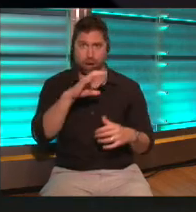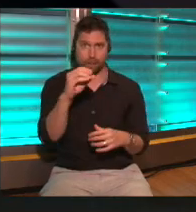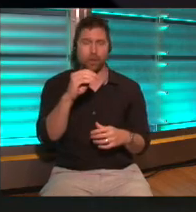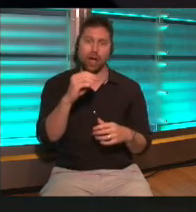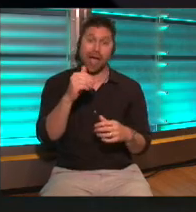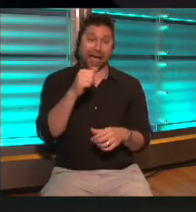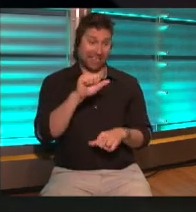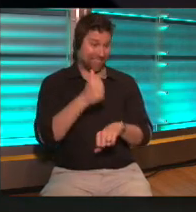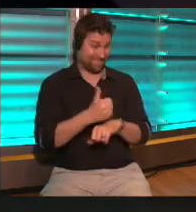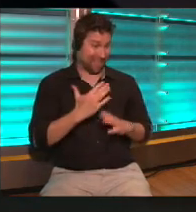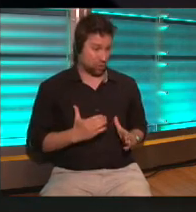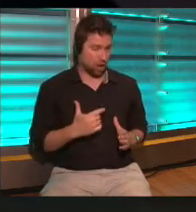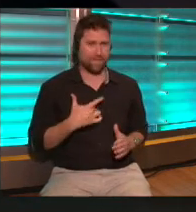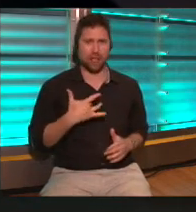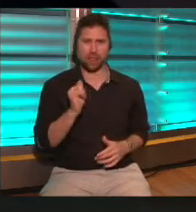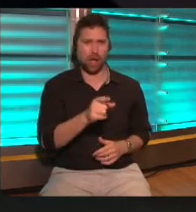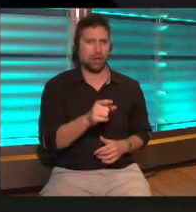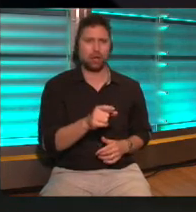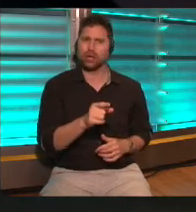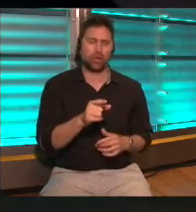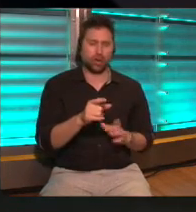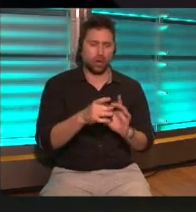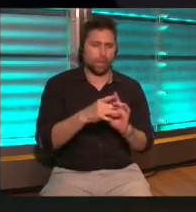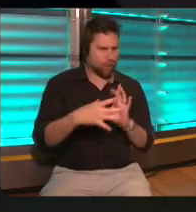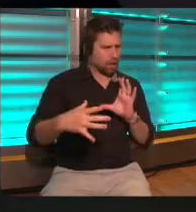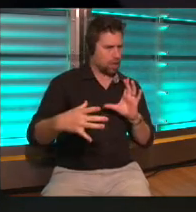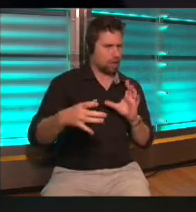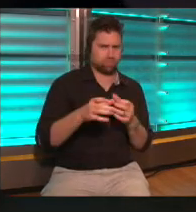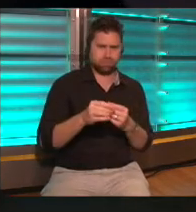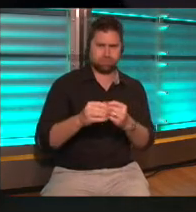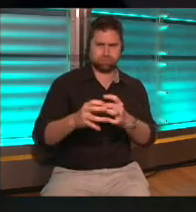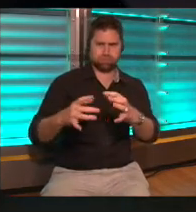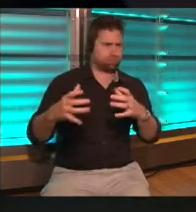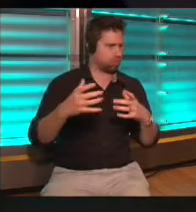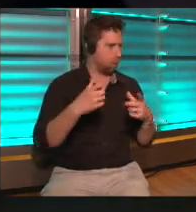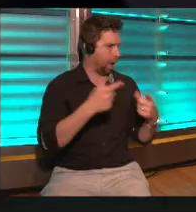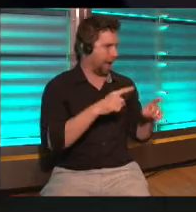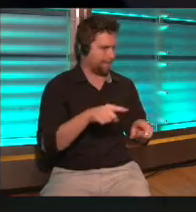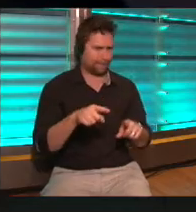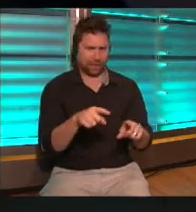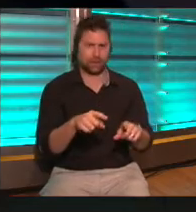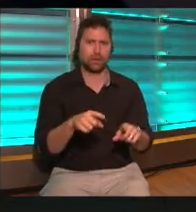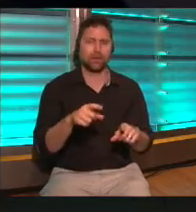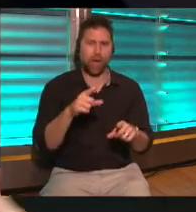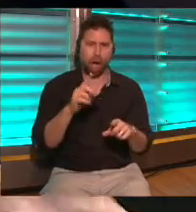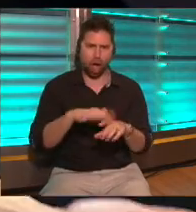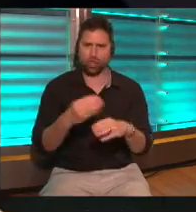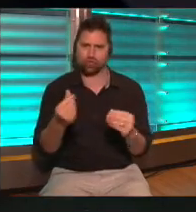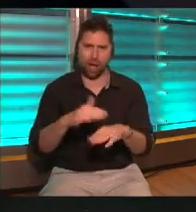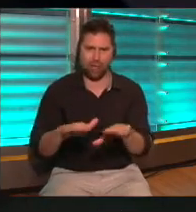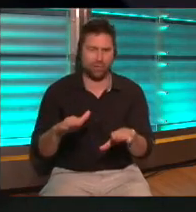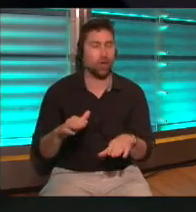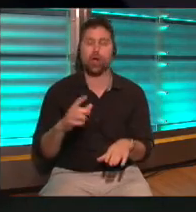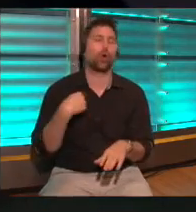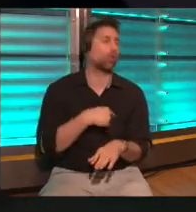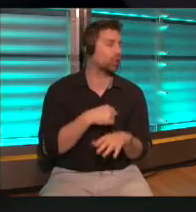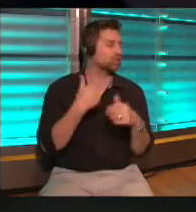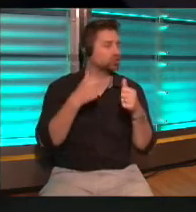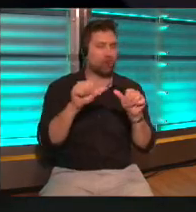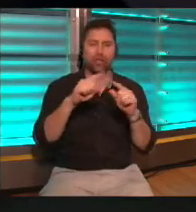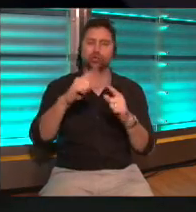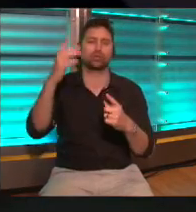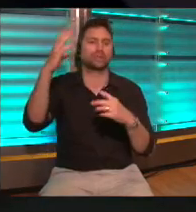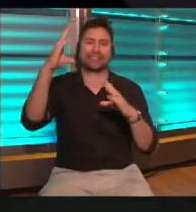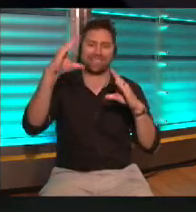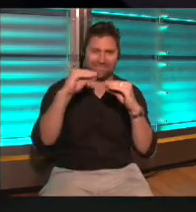sometimes you feel like you're so far separated and far removed from what's going on at the ground level. We try to keep our organization very flat. We try